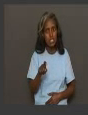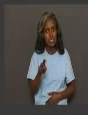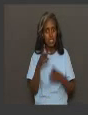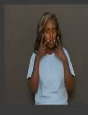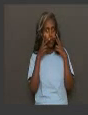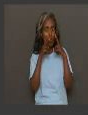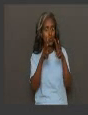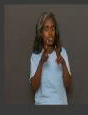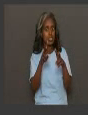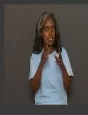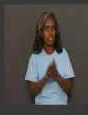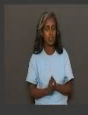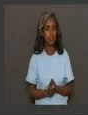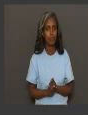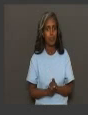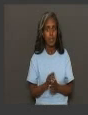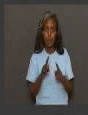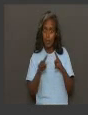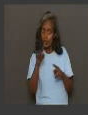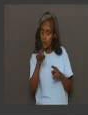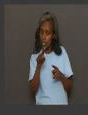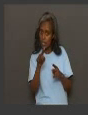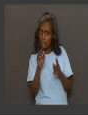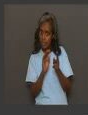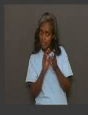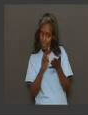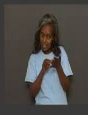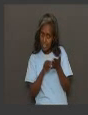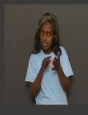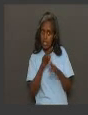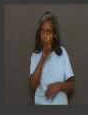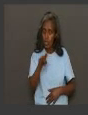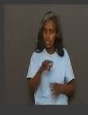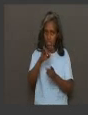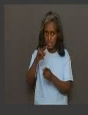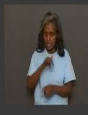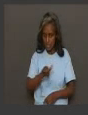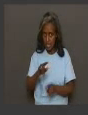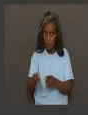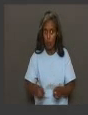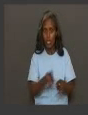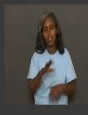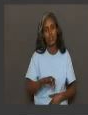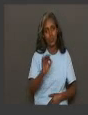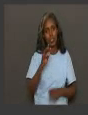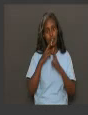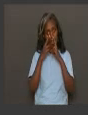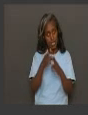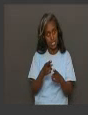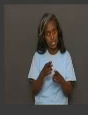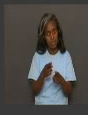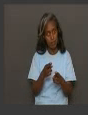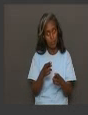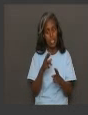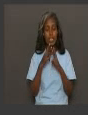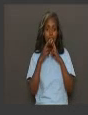scarier. But you can treat the question in the same way to get an answer, even if